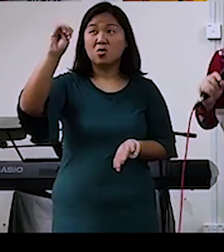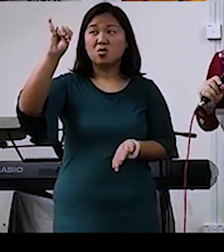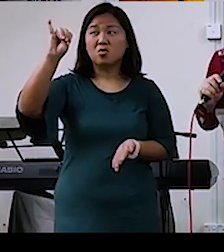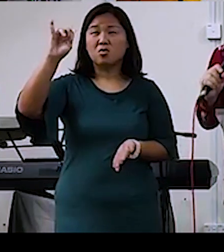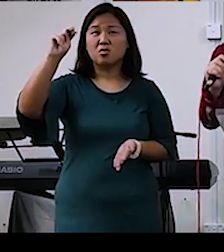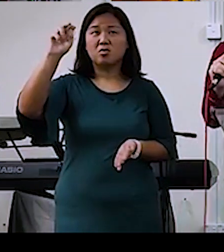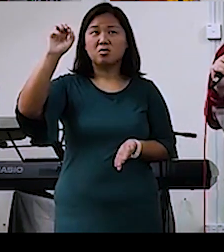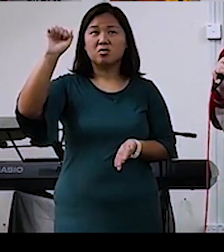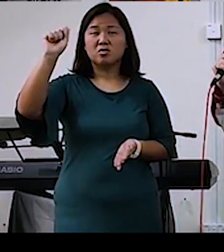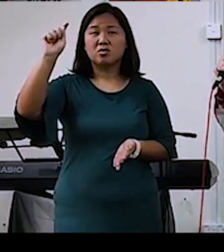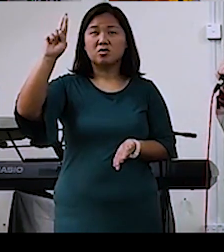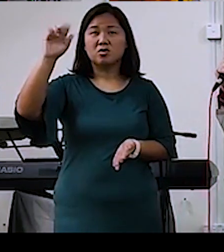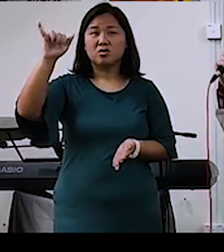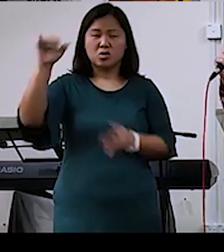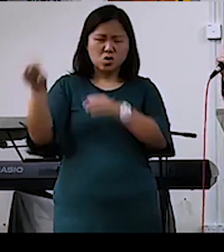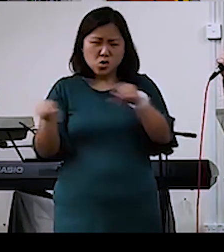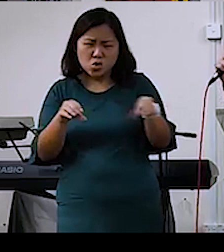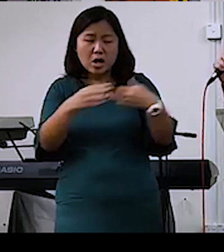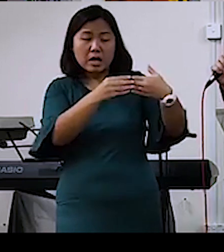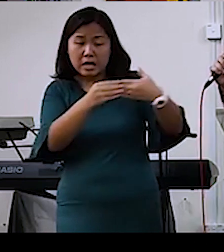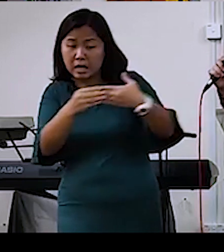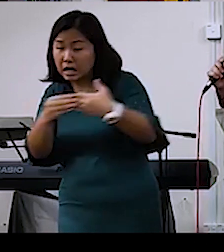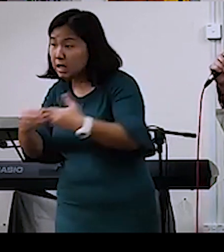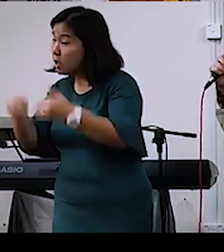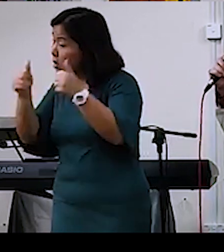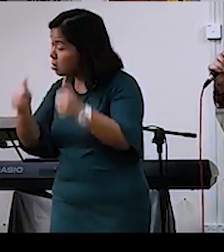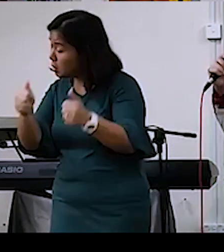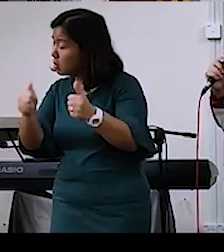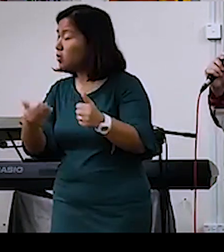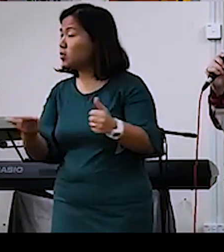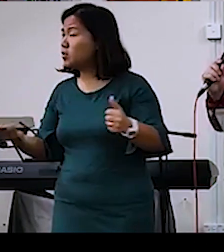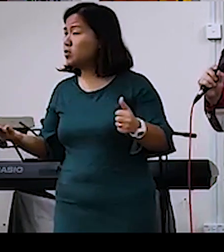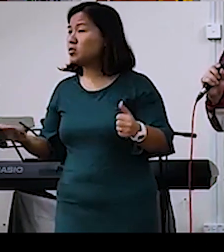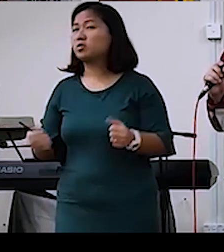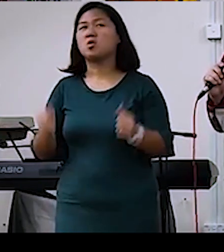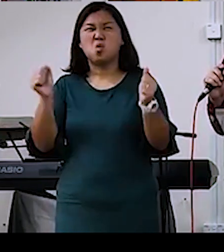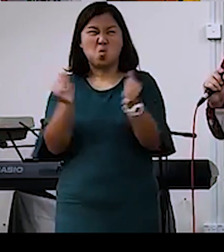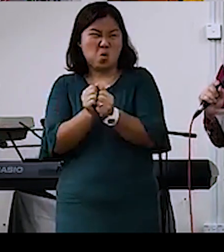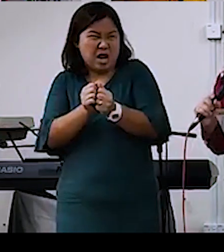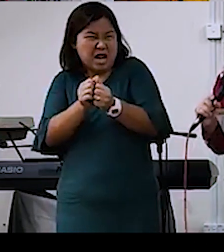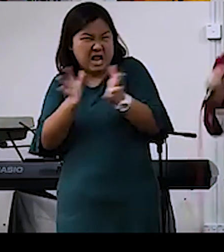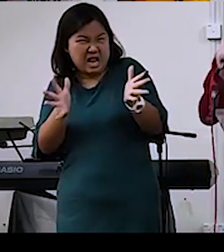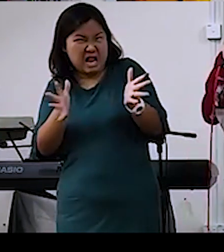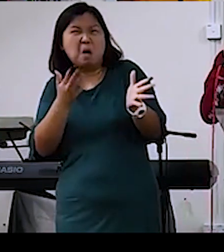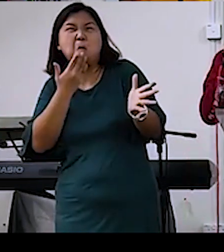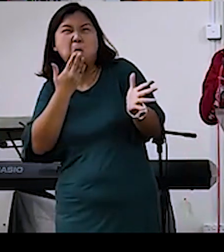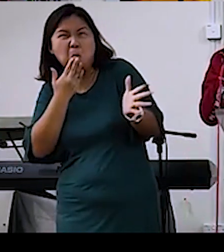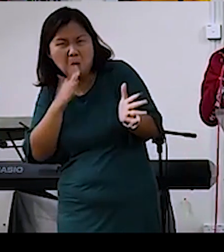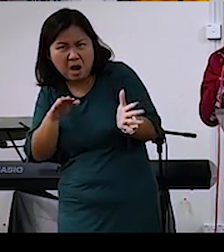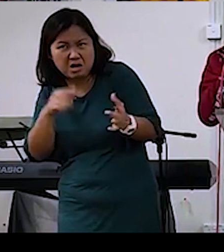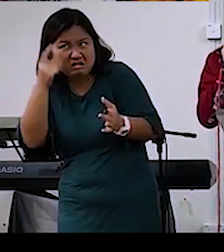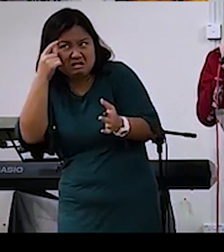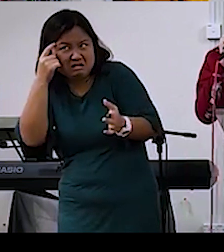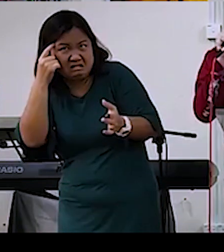good things. When you do ministry with the right attitude for the right reason, without ulterior motives. Who can say